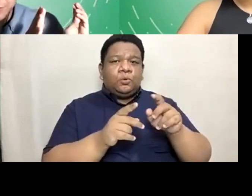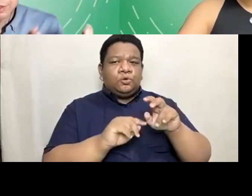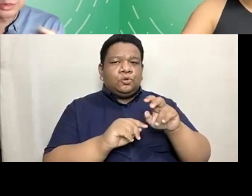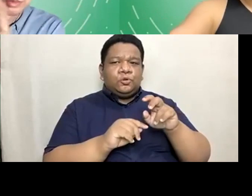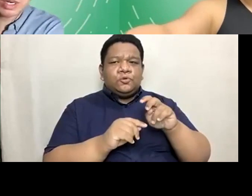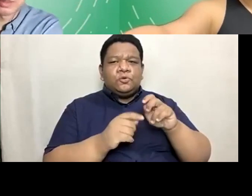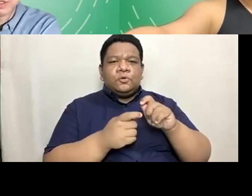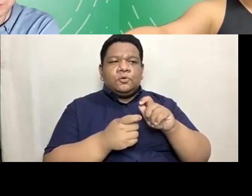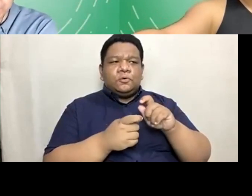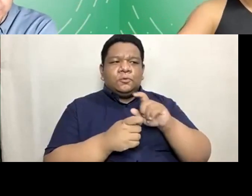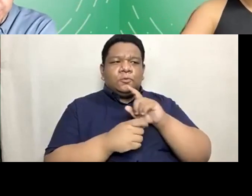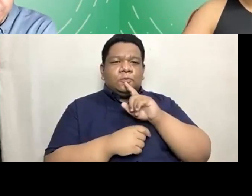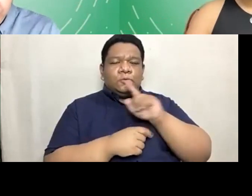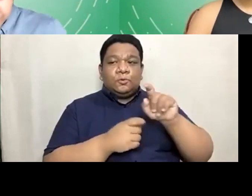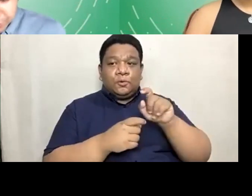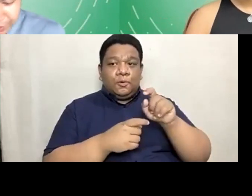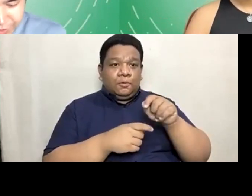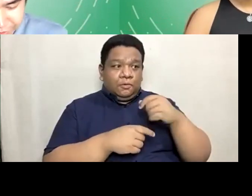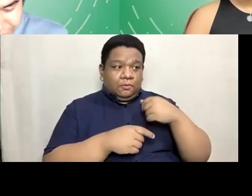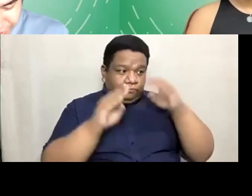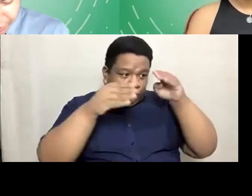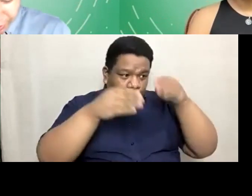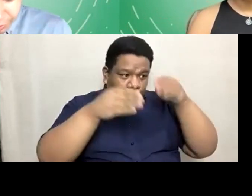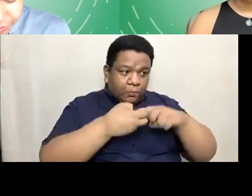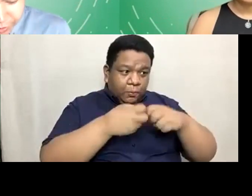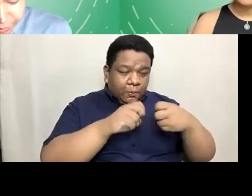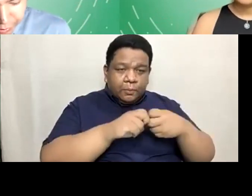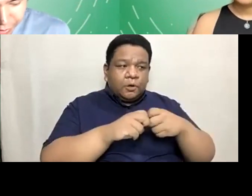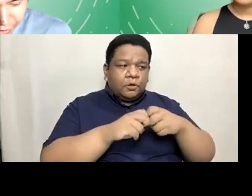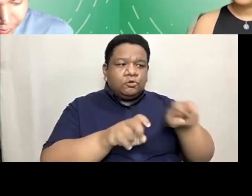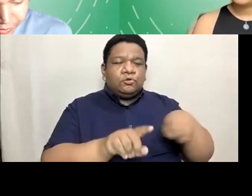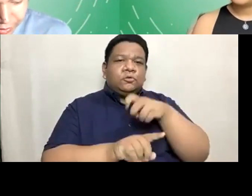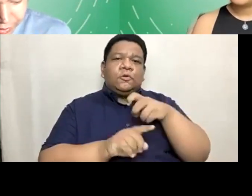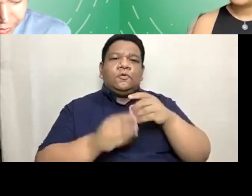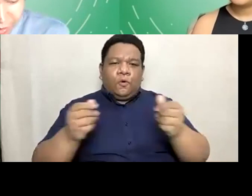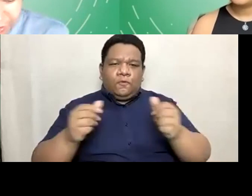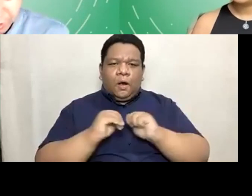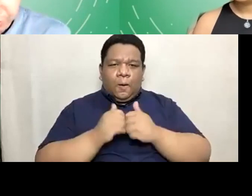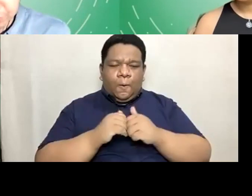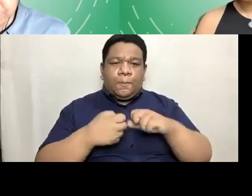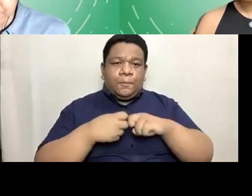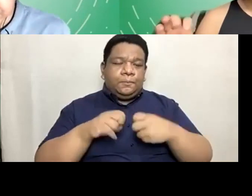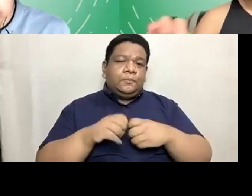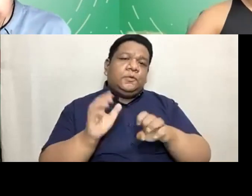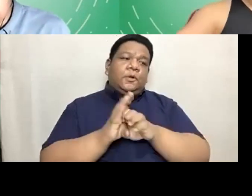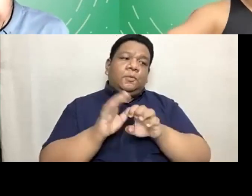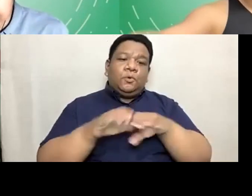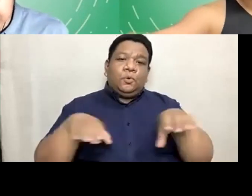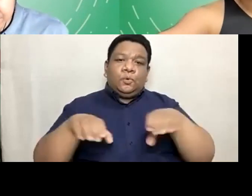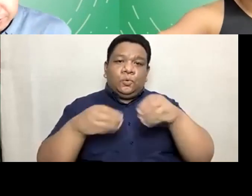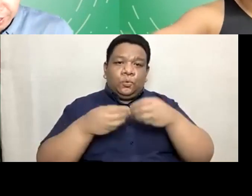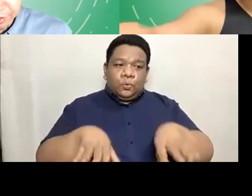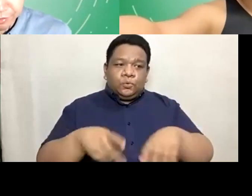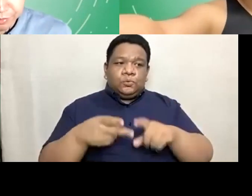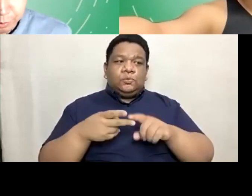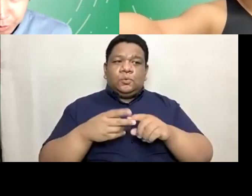problems to problem solvers. What this means is, usually when we talk about jobs lost or opportunities, they're because